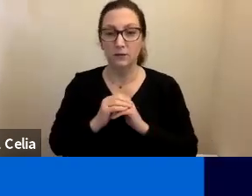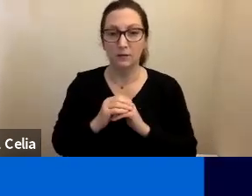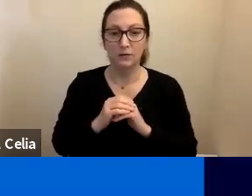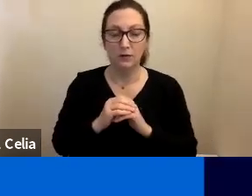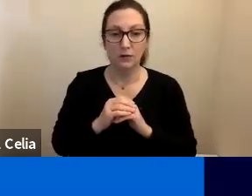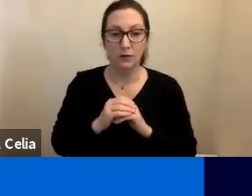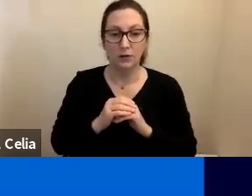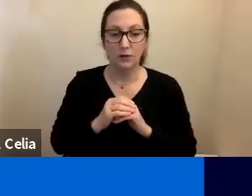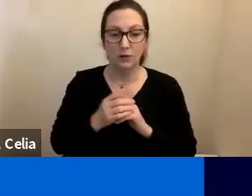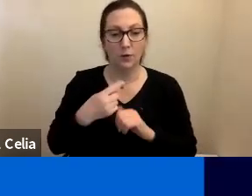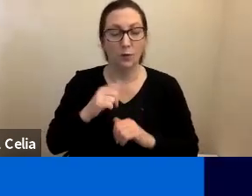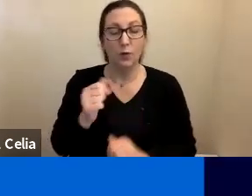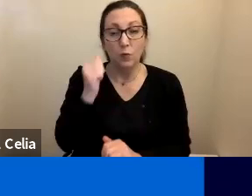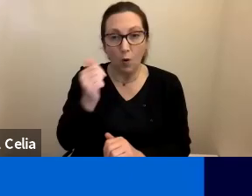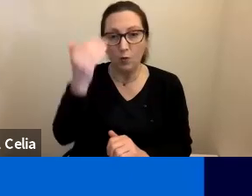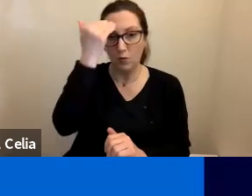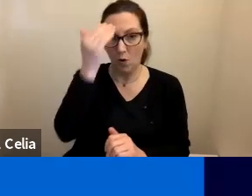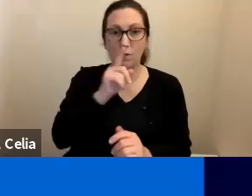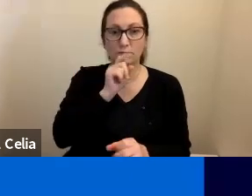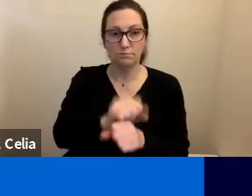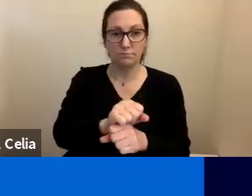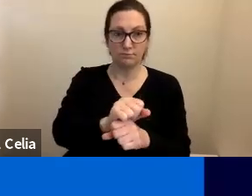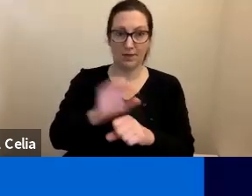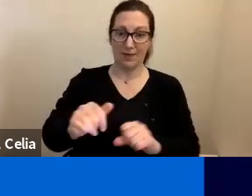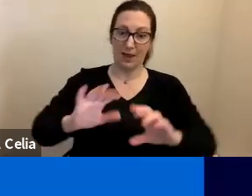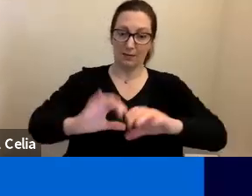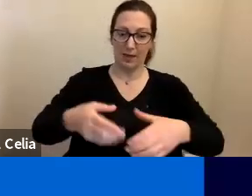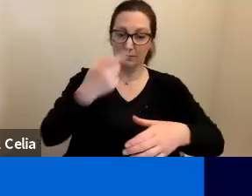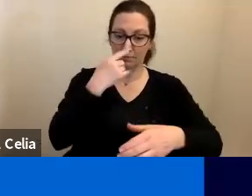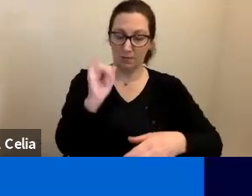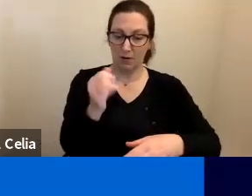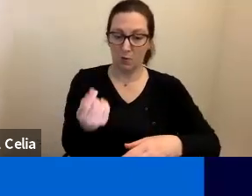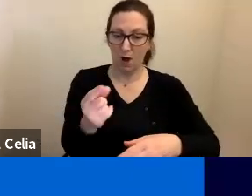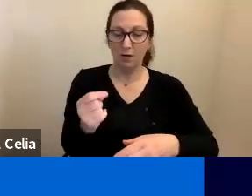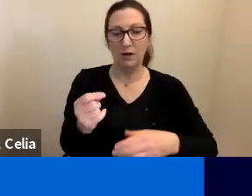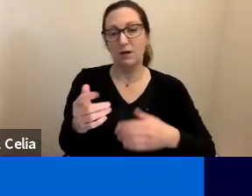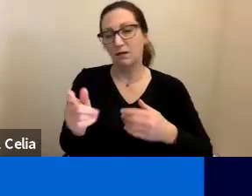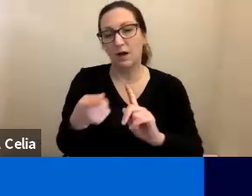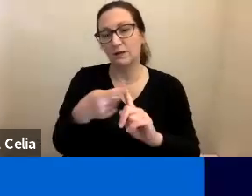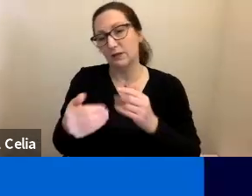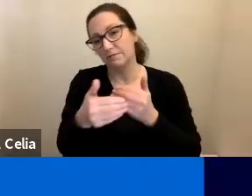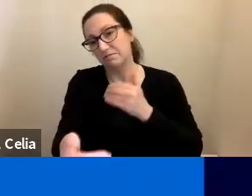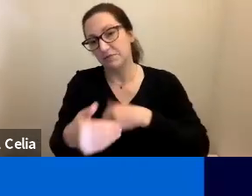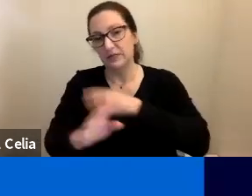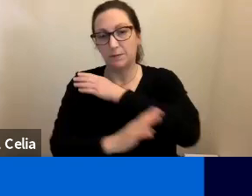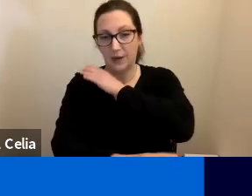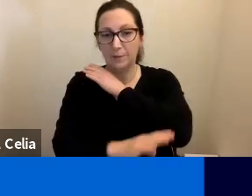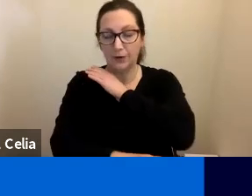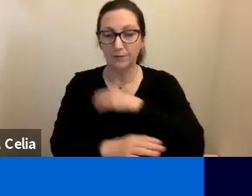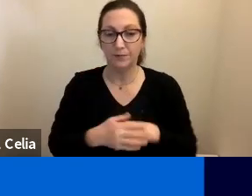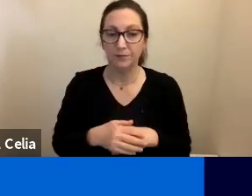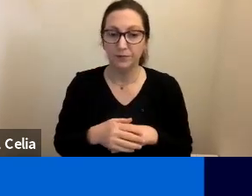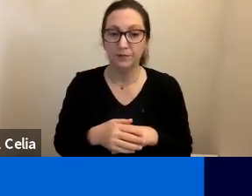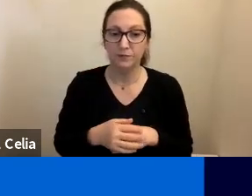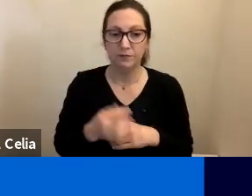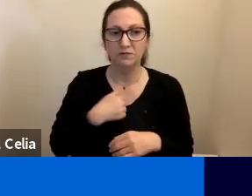true composition of the enrolled class until September, though this is of course very predictive. But I just wanted to mention that